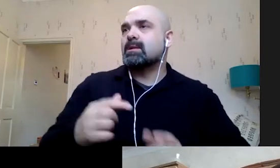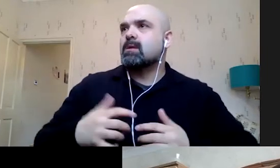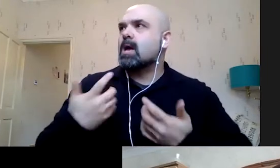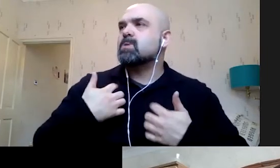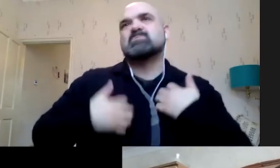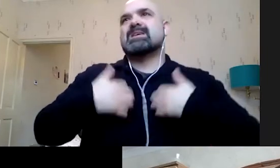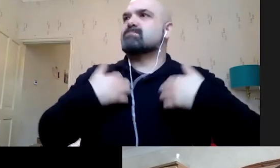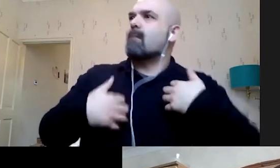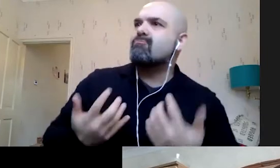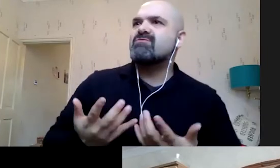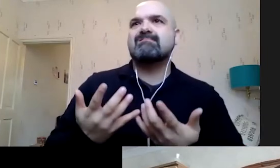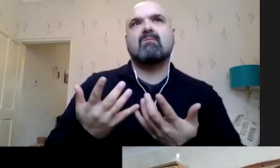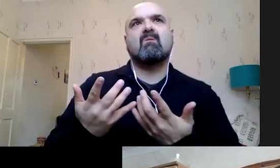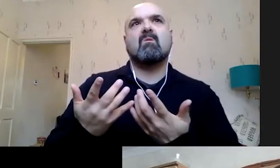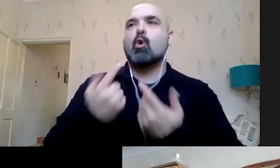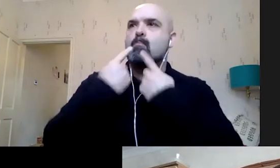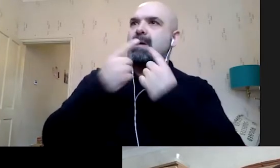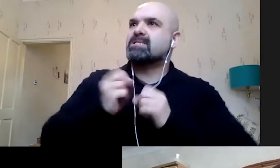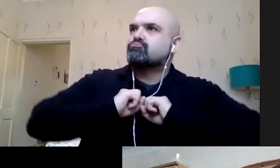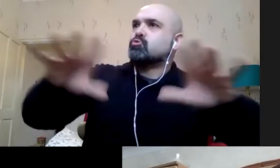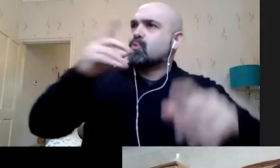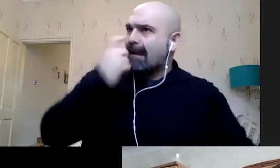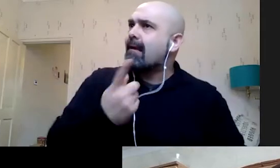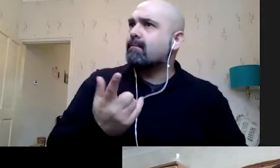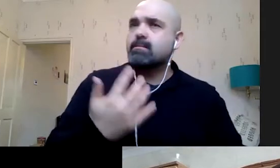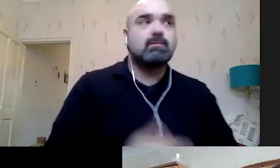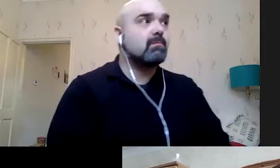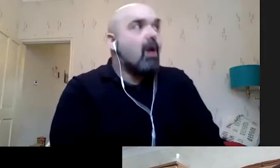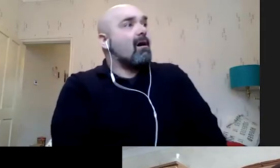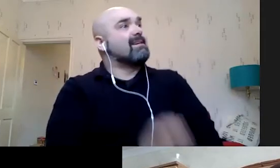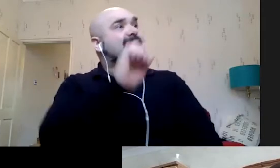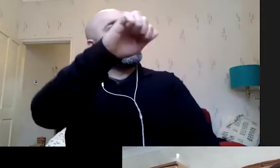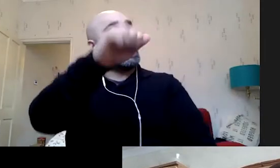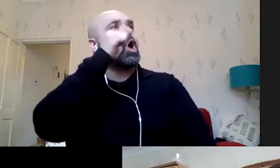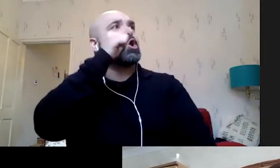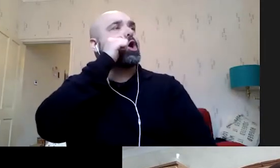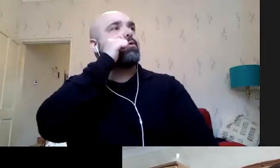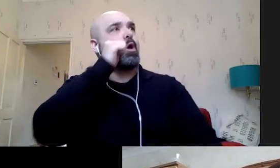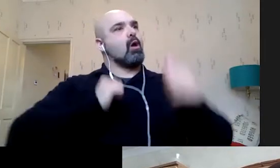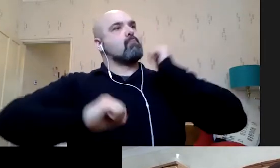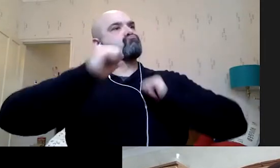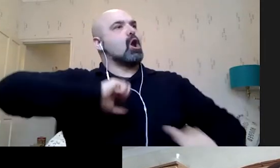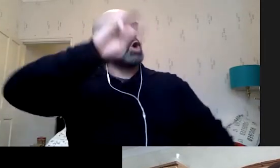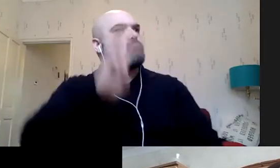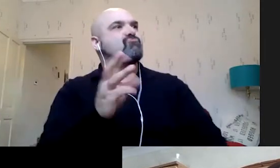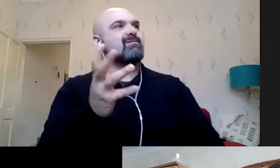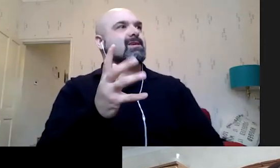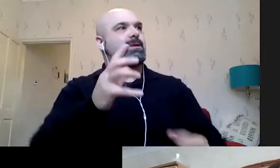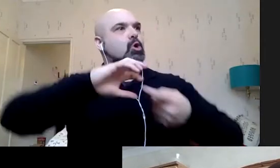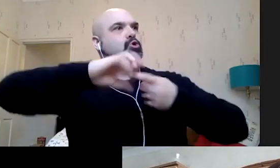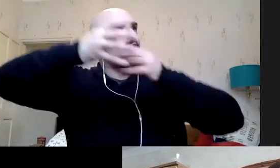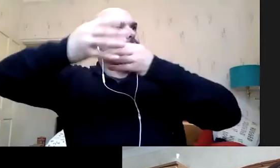that actually gets across messages? Yeah, I know Pride Cymru for one. I know Stonewall